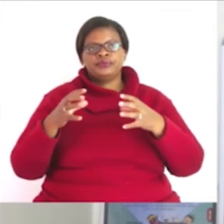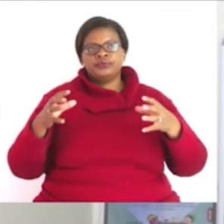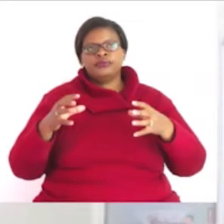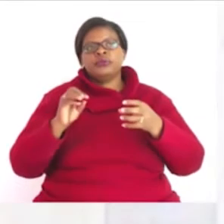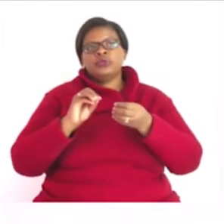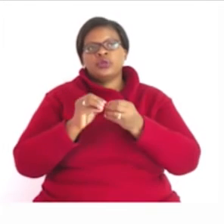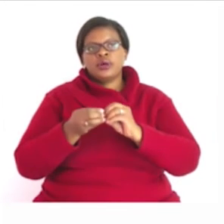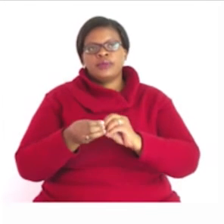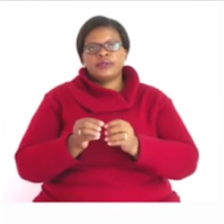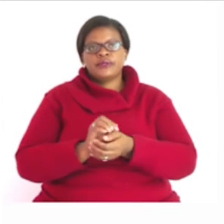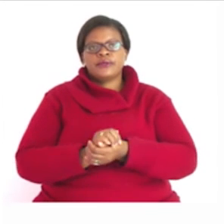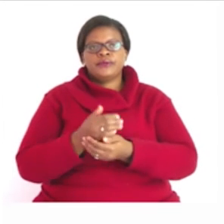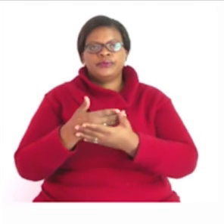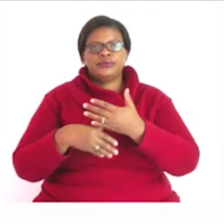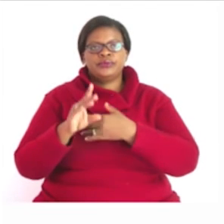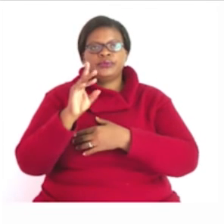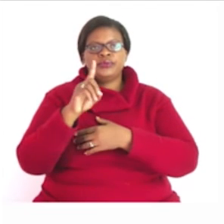to page 10.